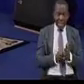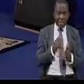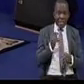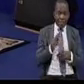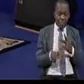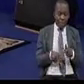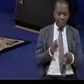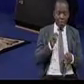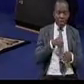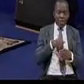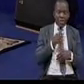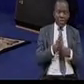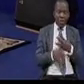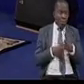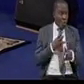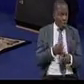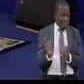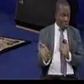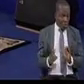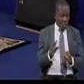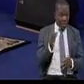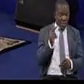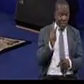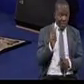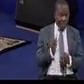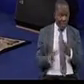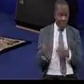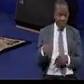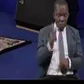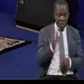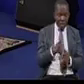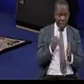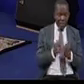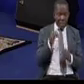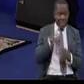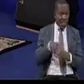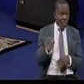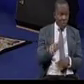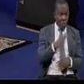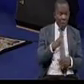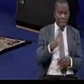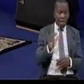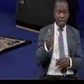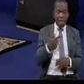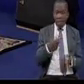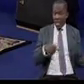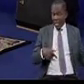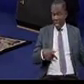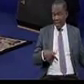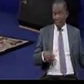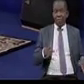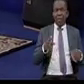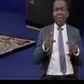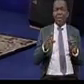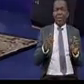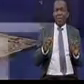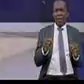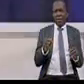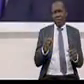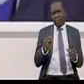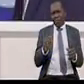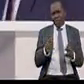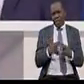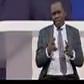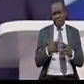there, it will be too weighty. Nothing is. If you put it there while you are running, it will be